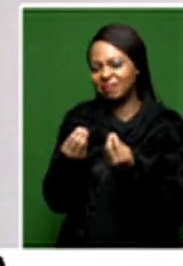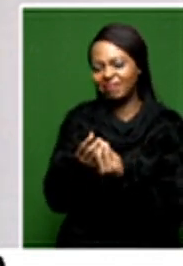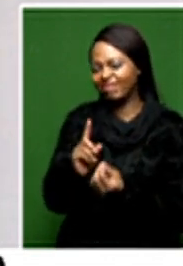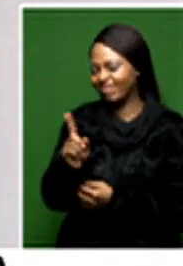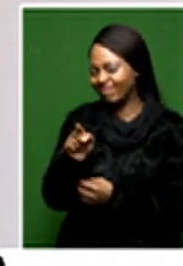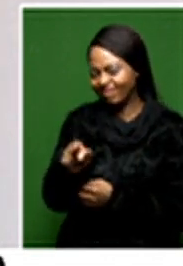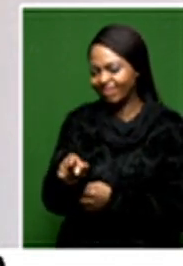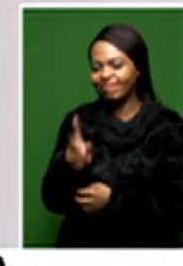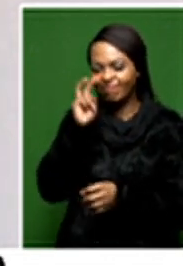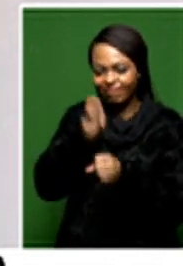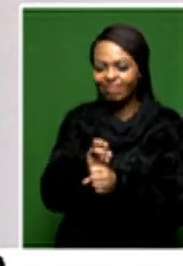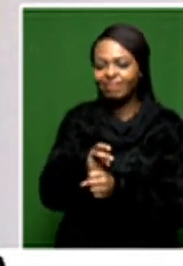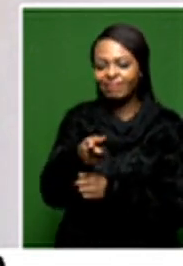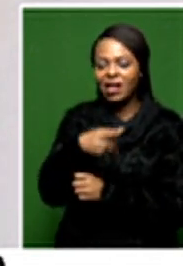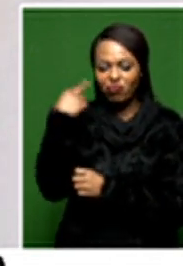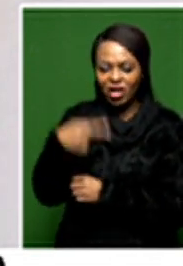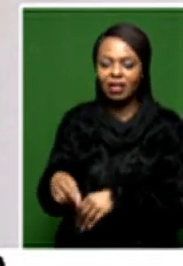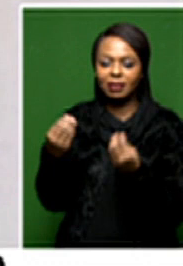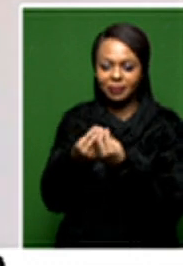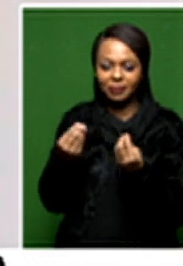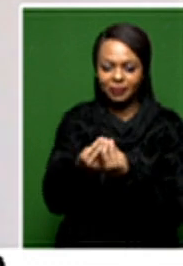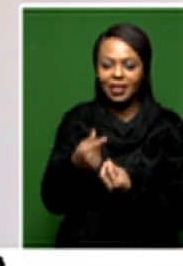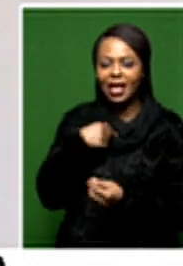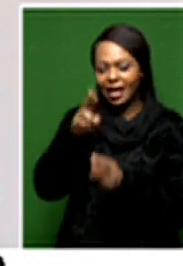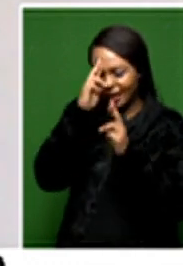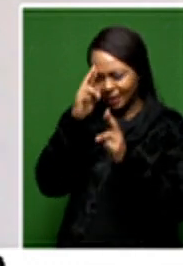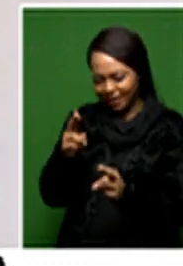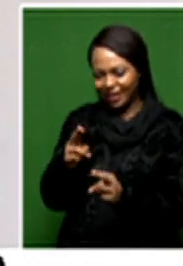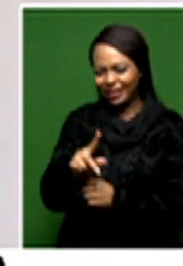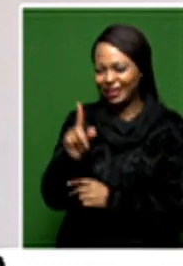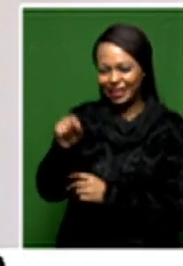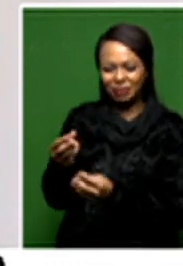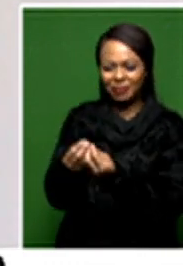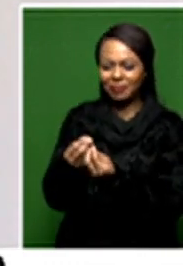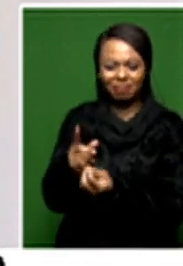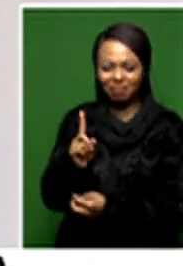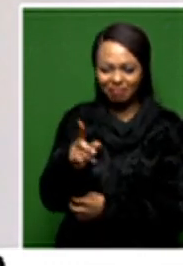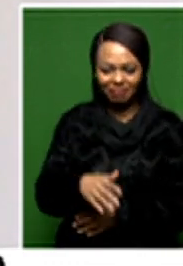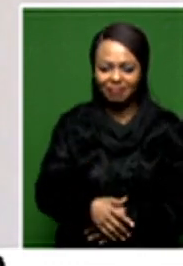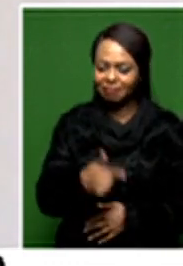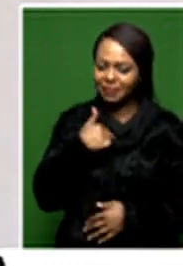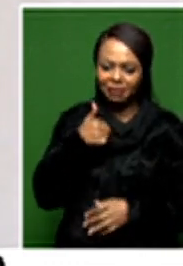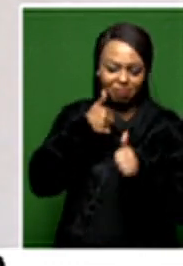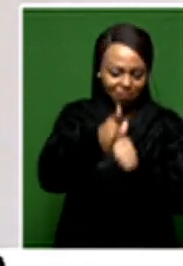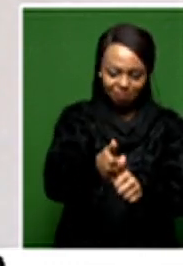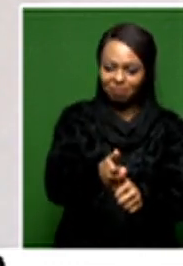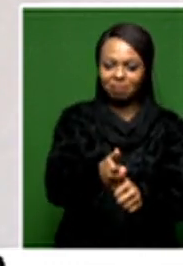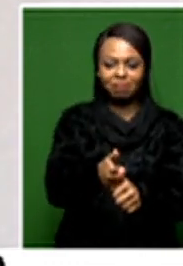to be in that meal. Respect the chickpea. So I think I'm not a guy for